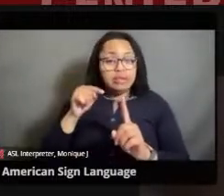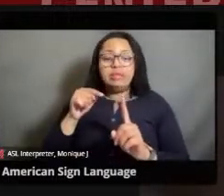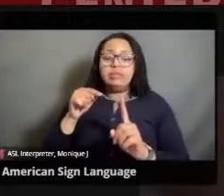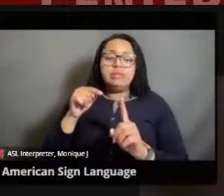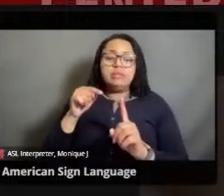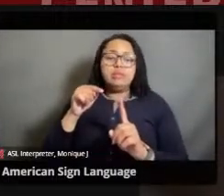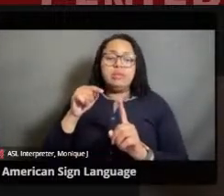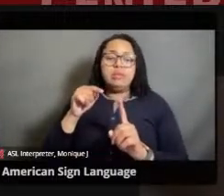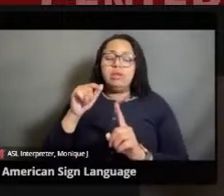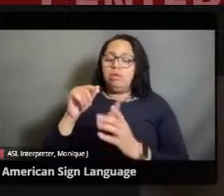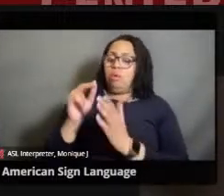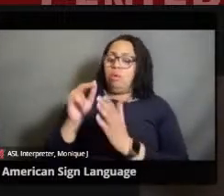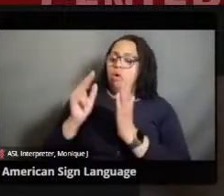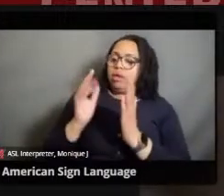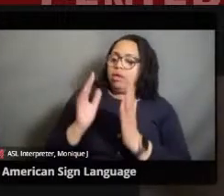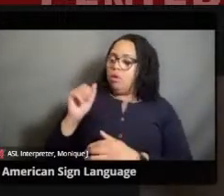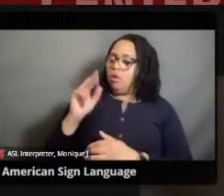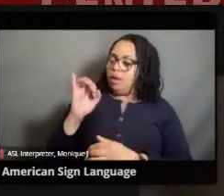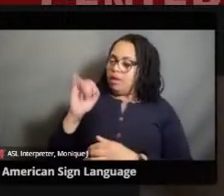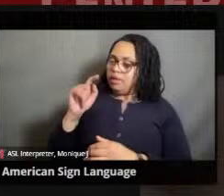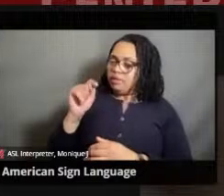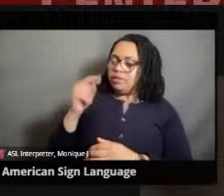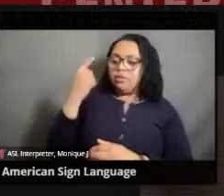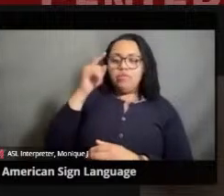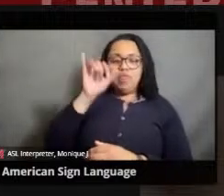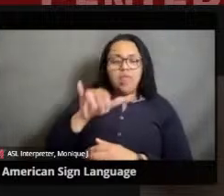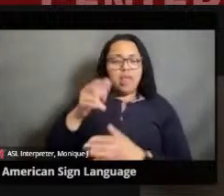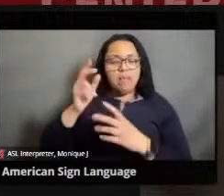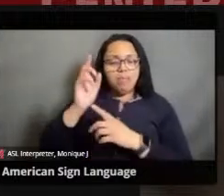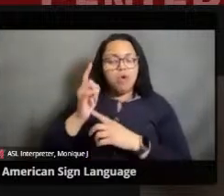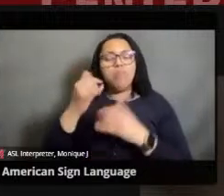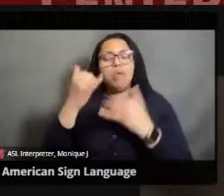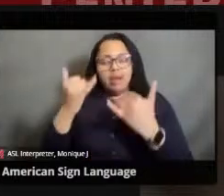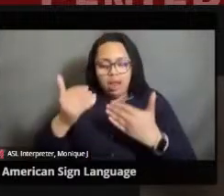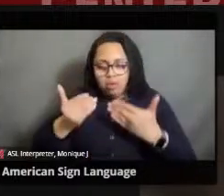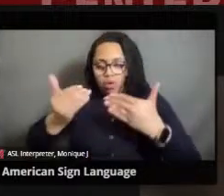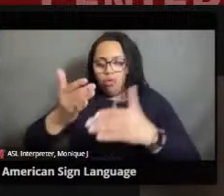for this moment. Amen to that. Would love to get that shared.